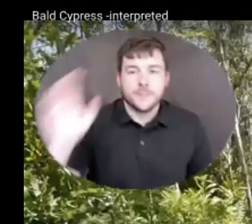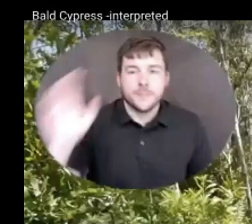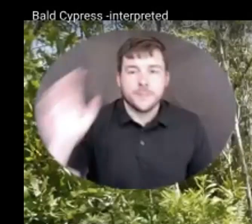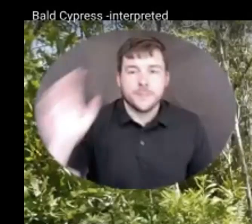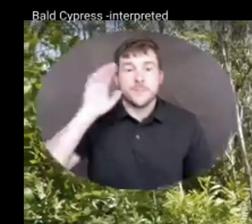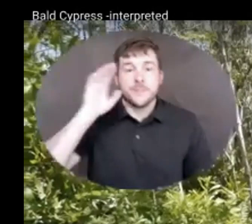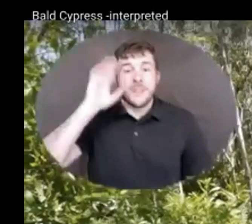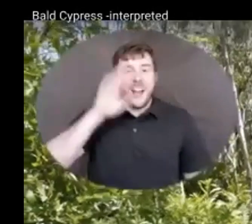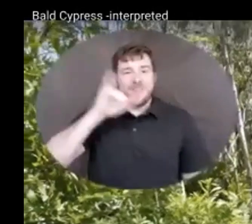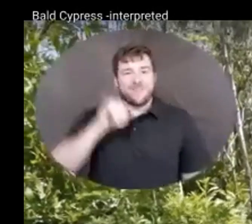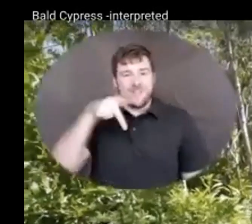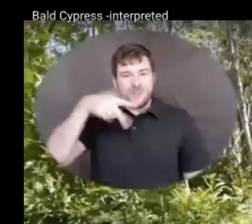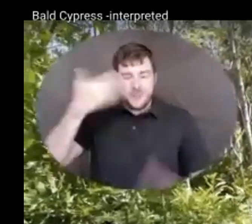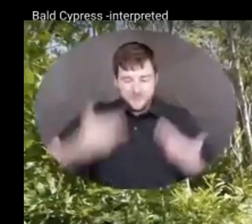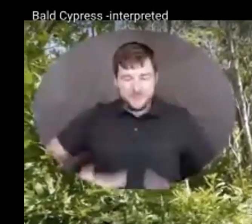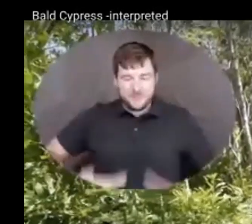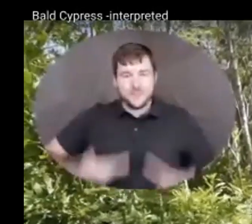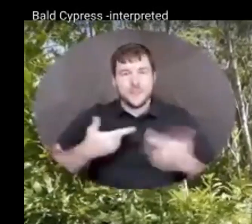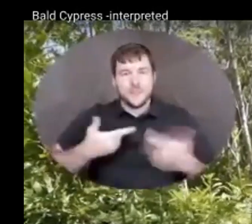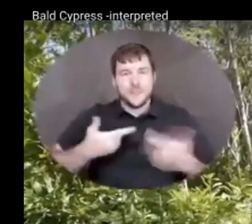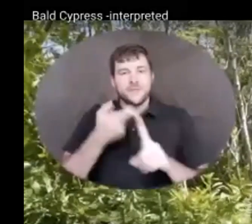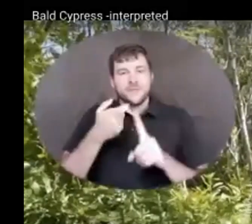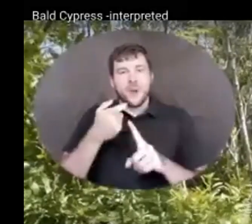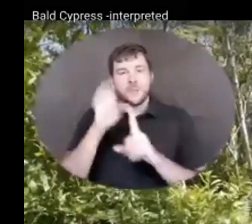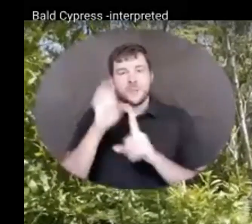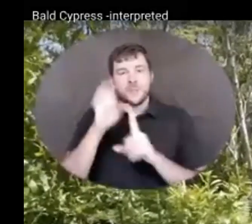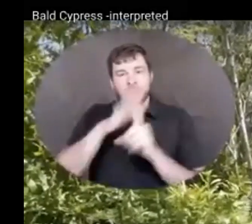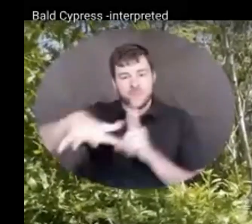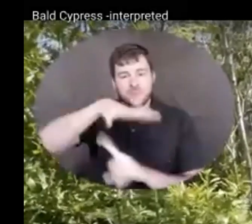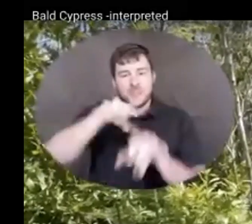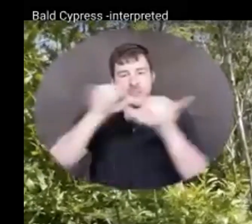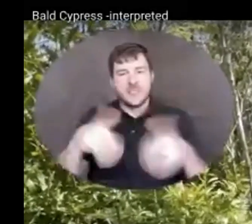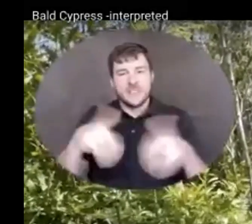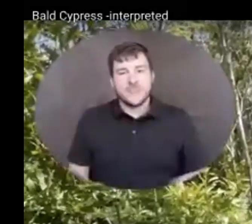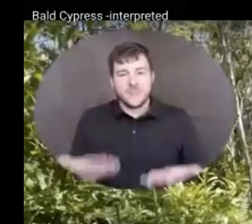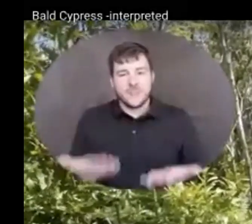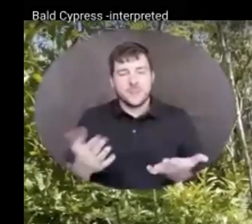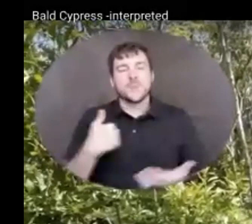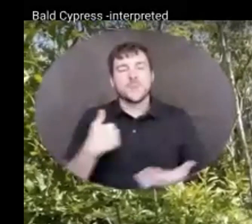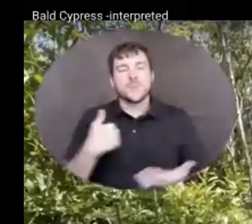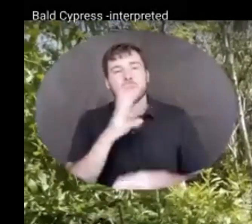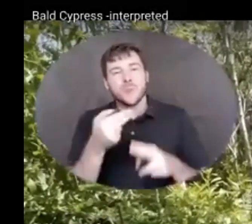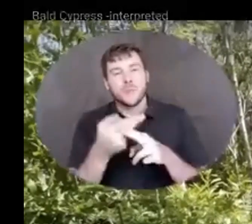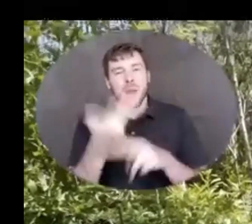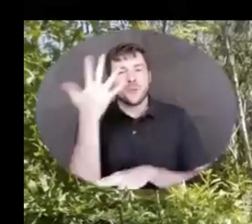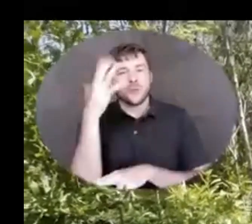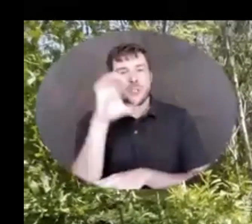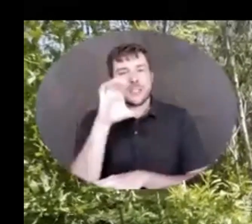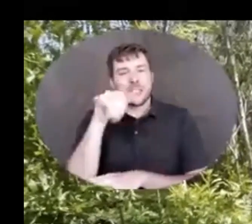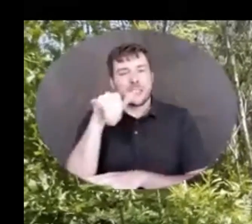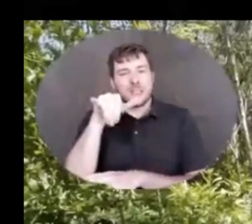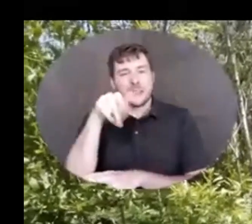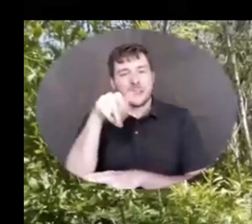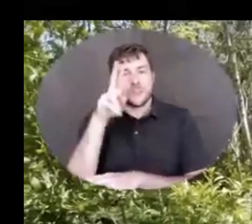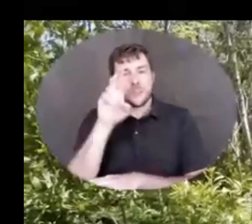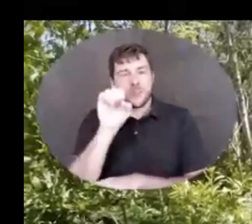Here we go. Alrighty guys, JP coming to you from our ecosystem here, and what we're going to talk about now is how these bald cypress trees have adapted to their environment,